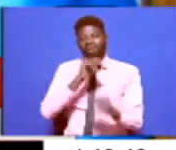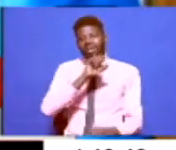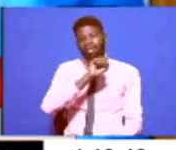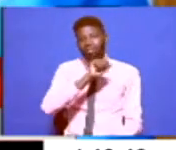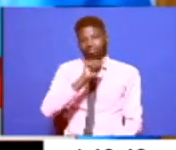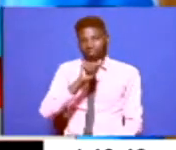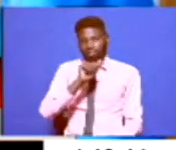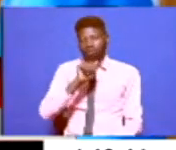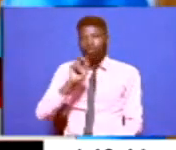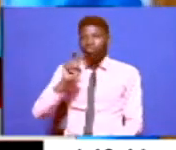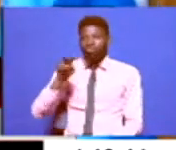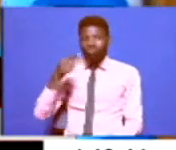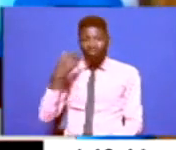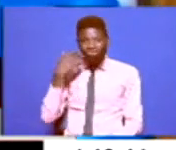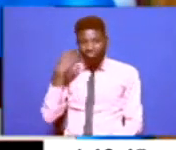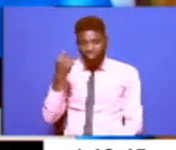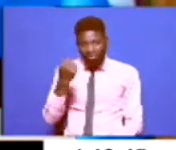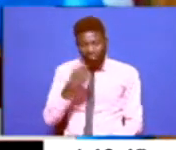2,500.